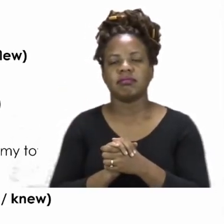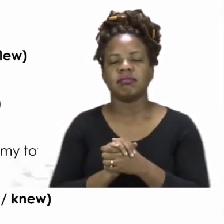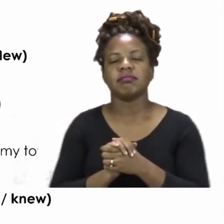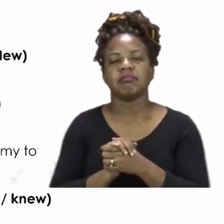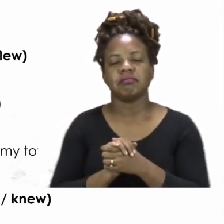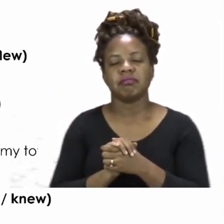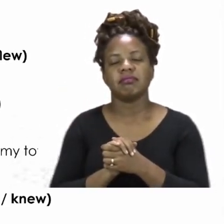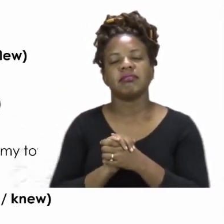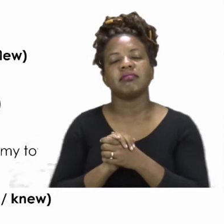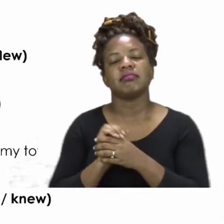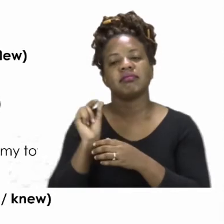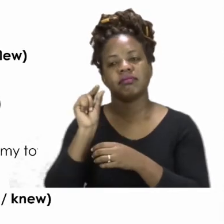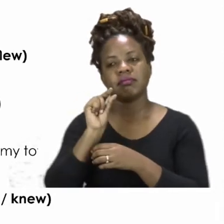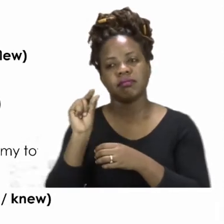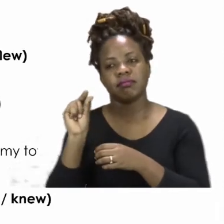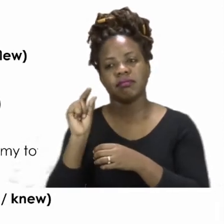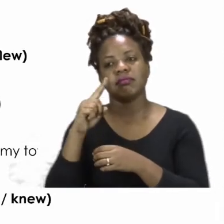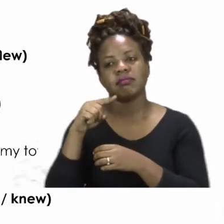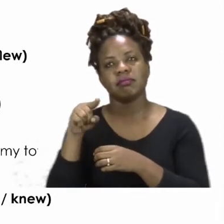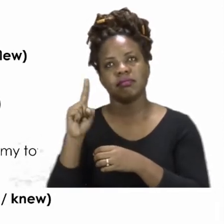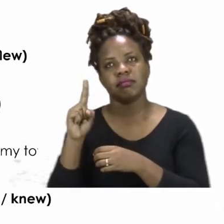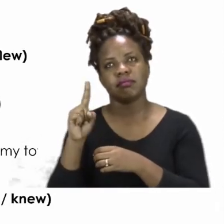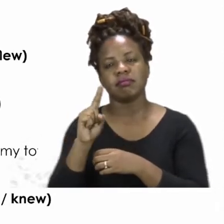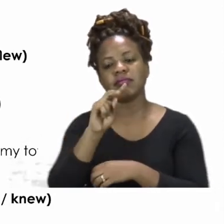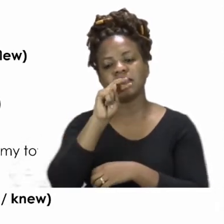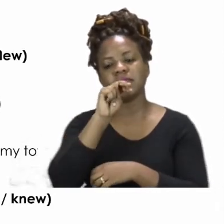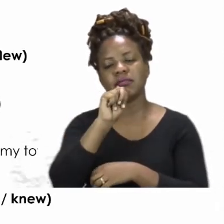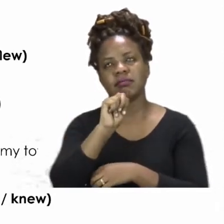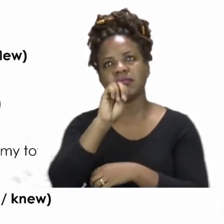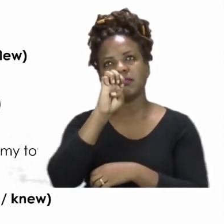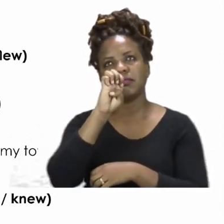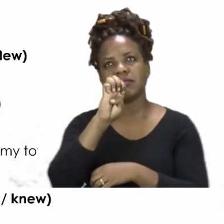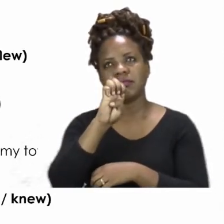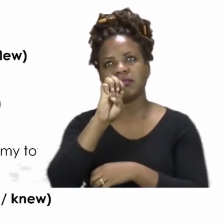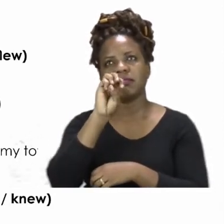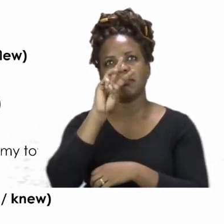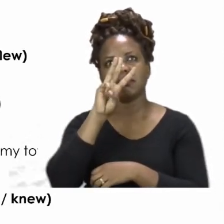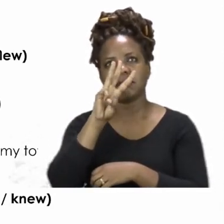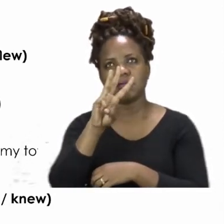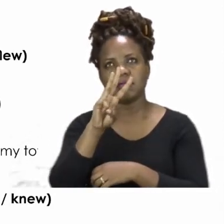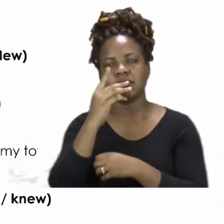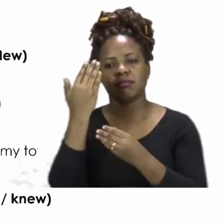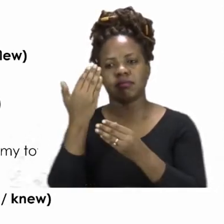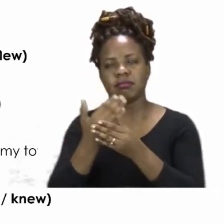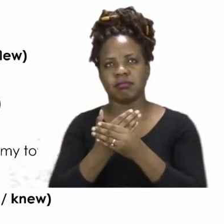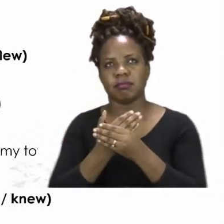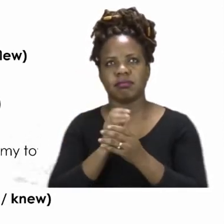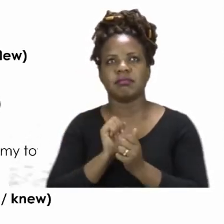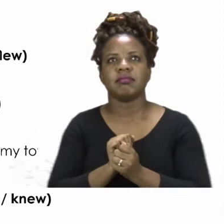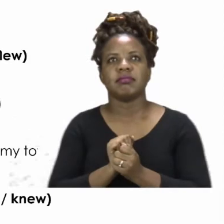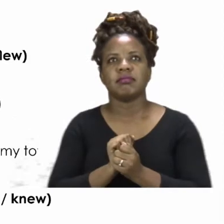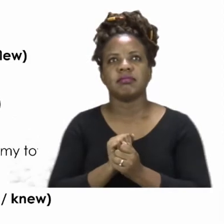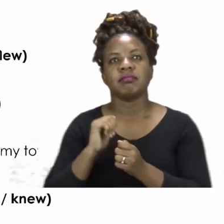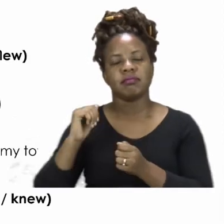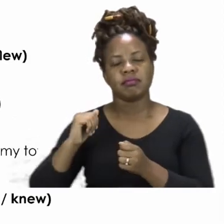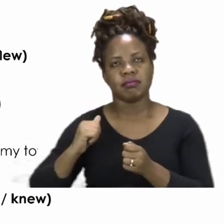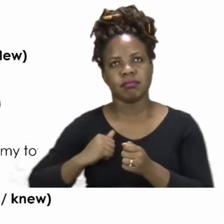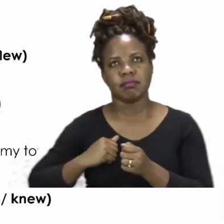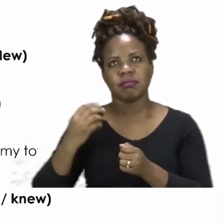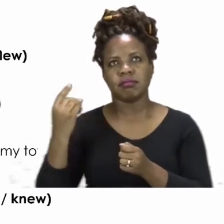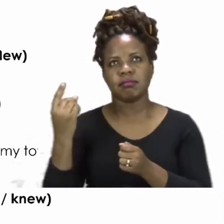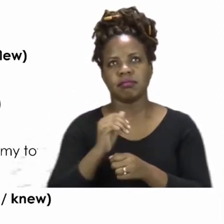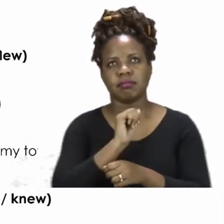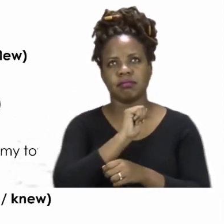new, well done, good job. So I'd like you to please write the word